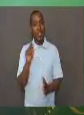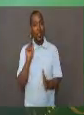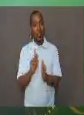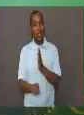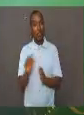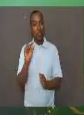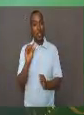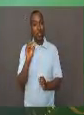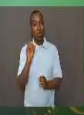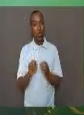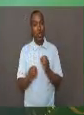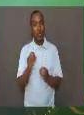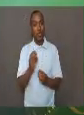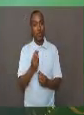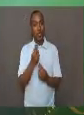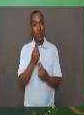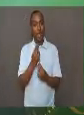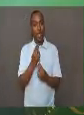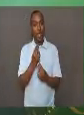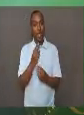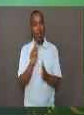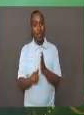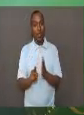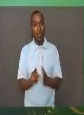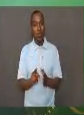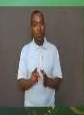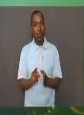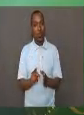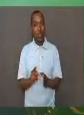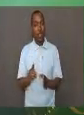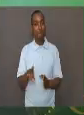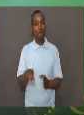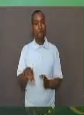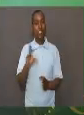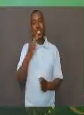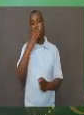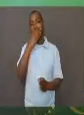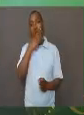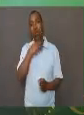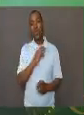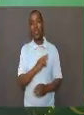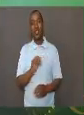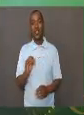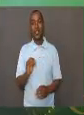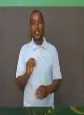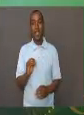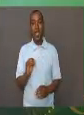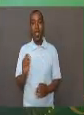kill microorganisms in food are ultra-high temperature